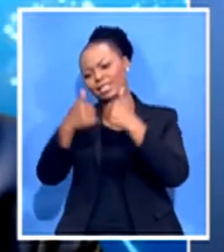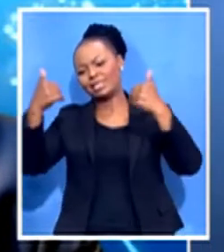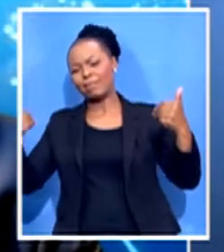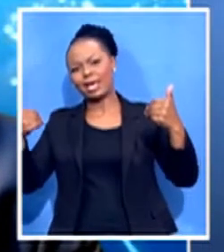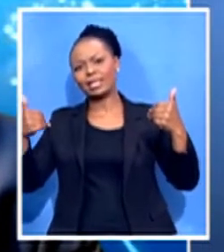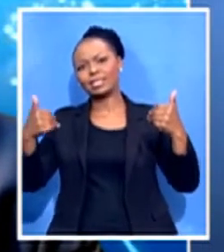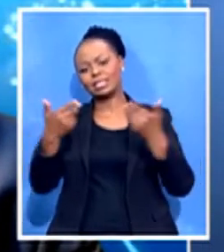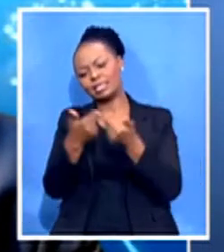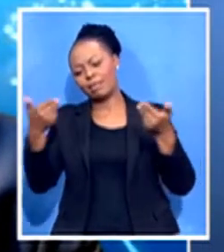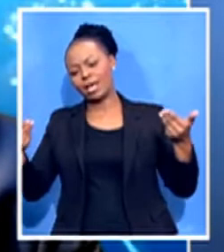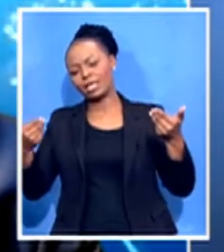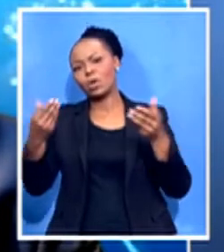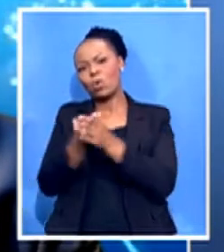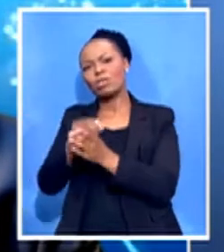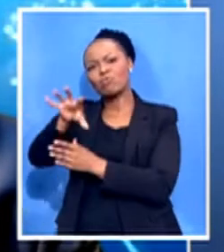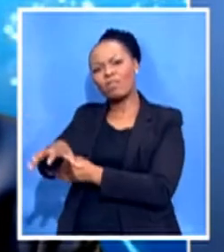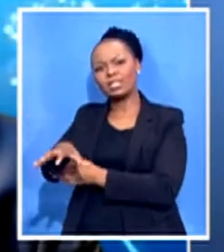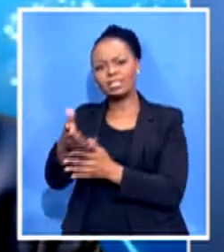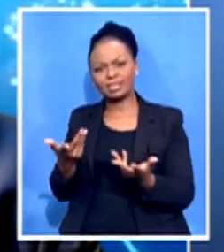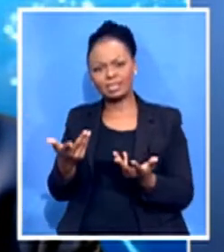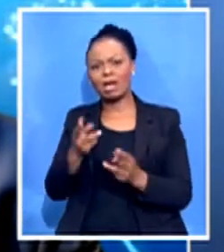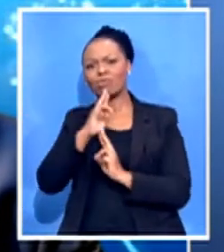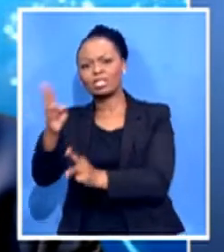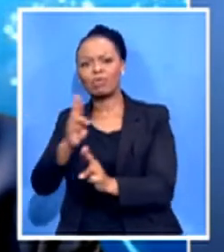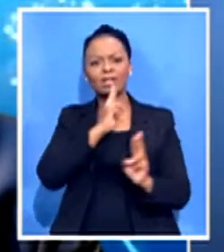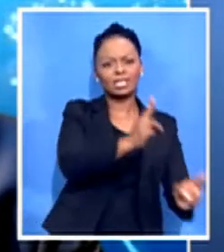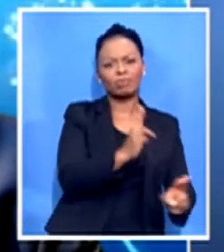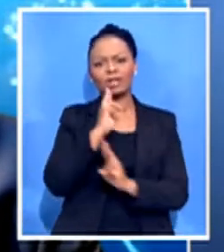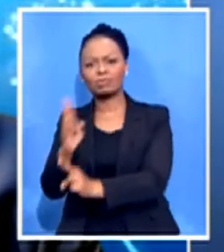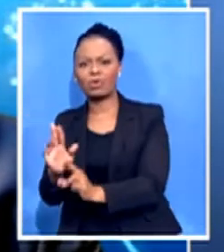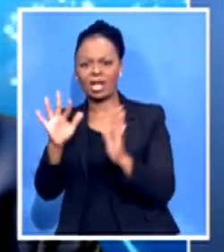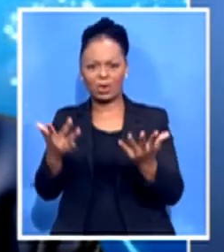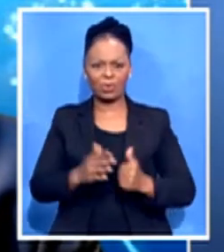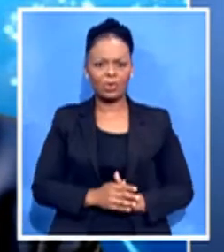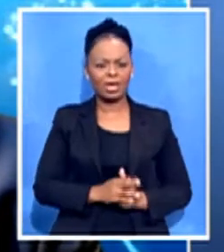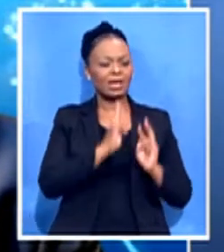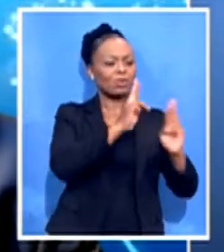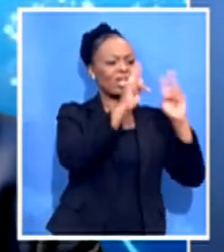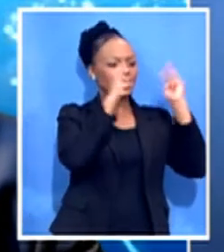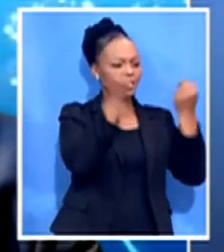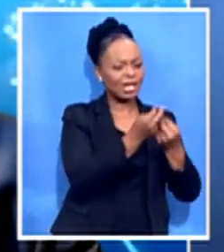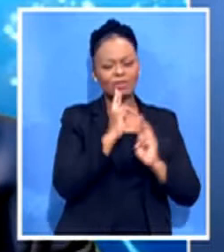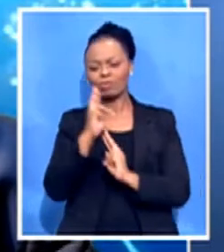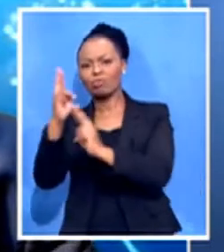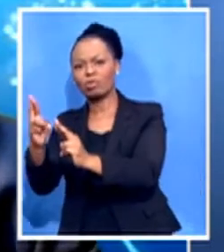a sense of how these interactions, how these engagements are conducted.